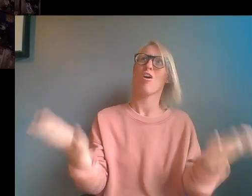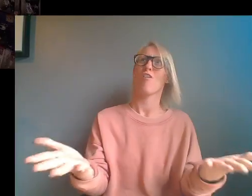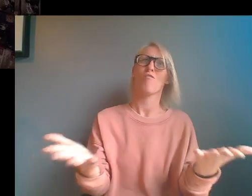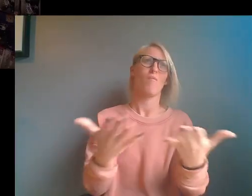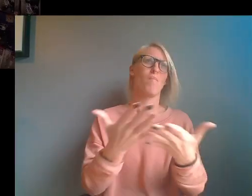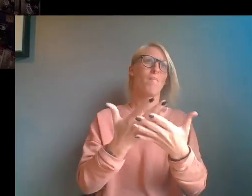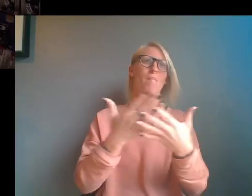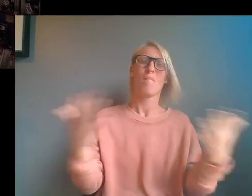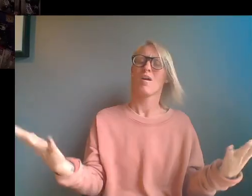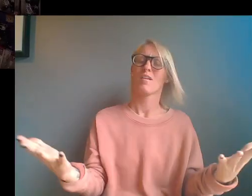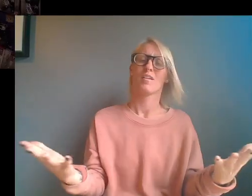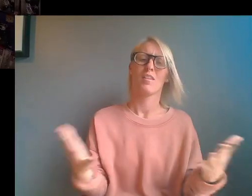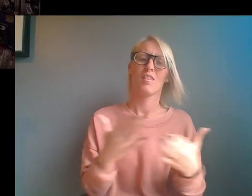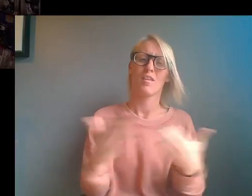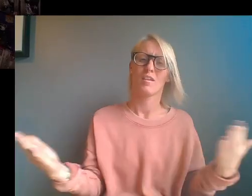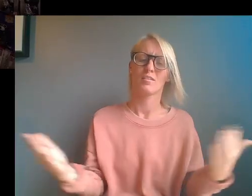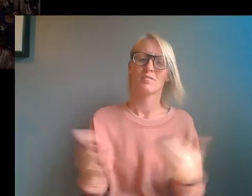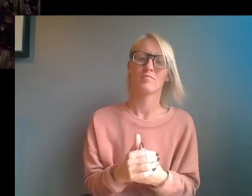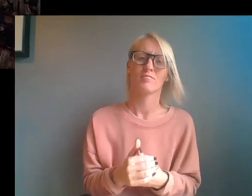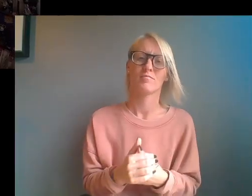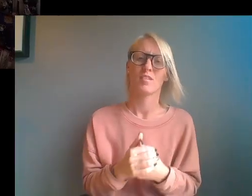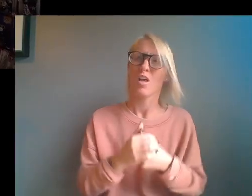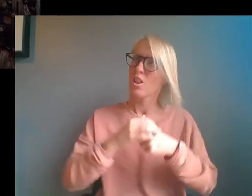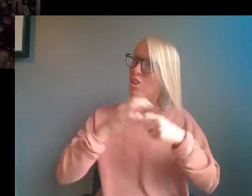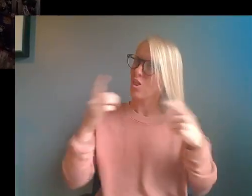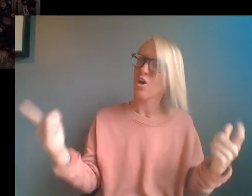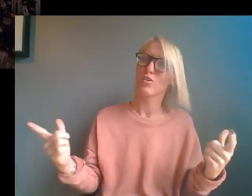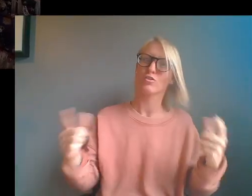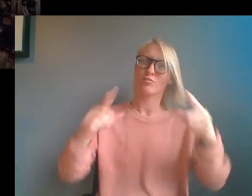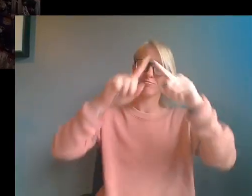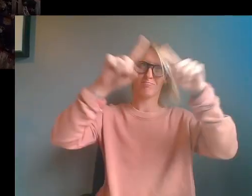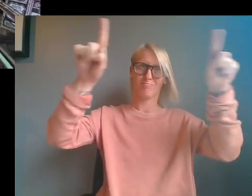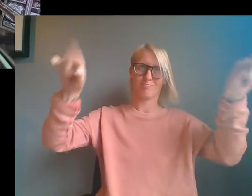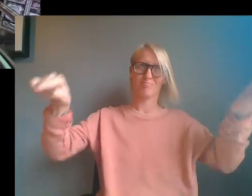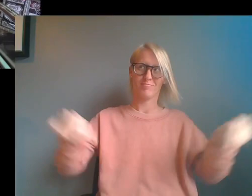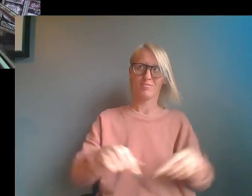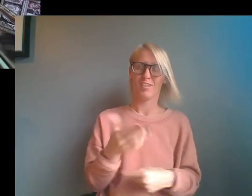This is the world's largest steel Route 66 sign.